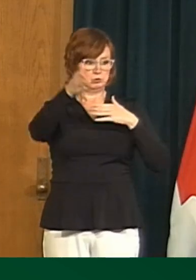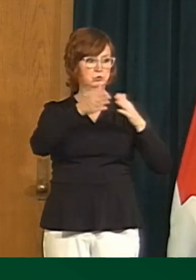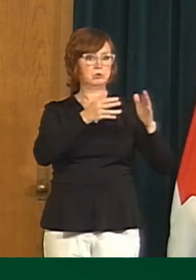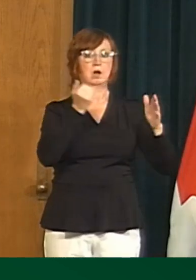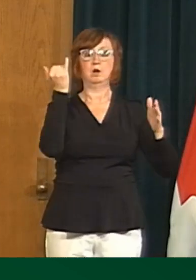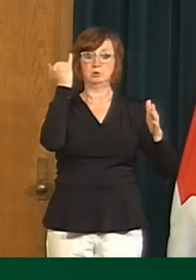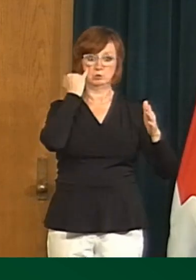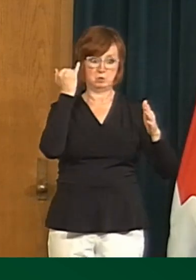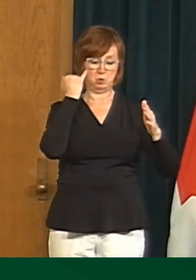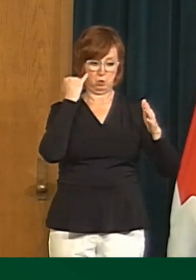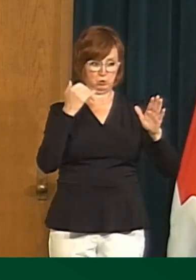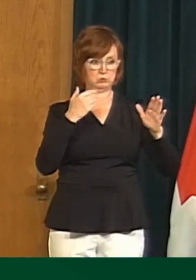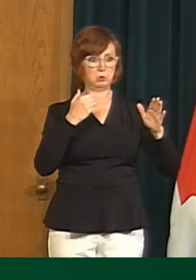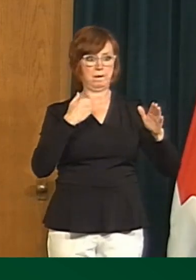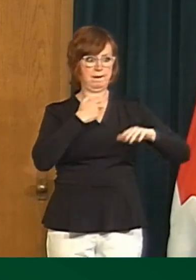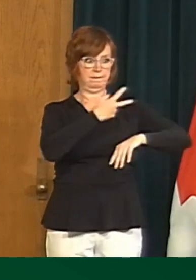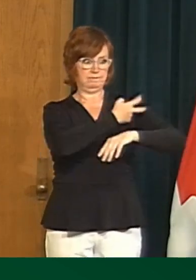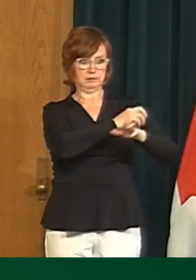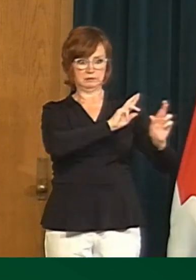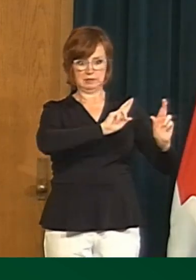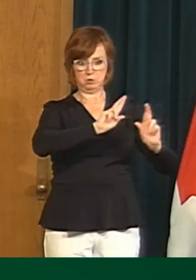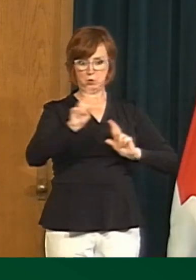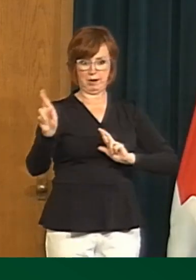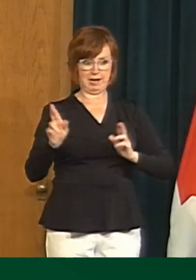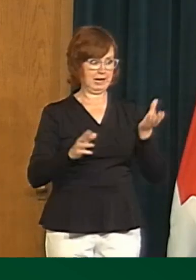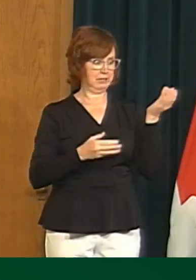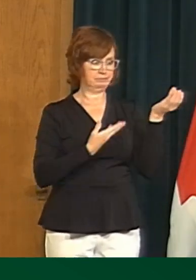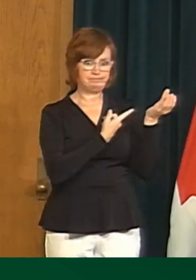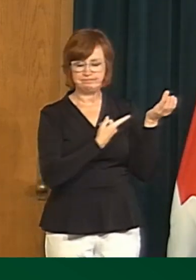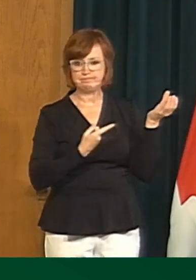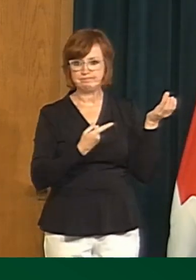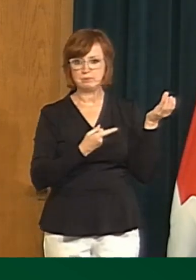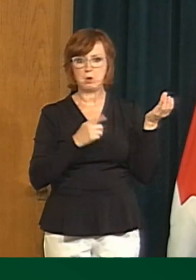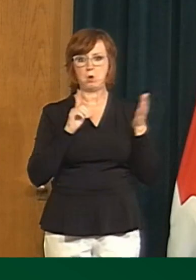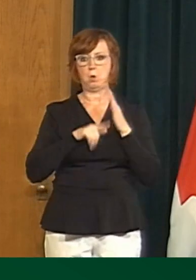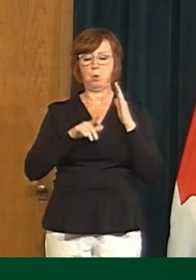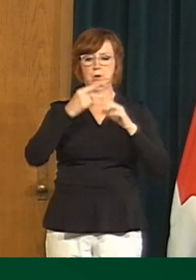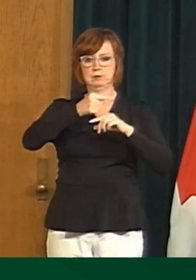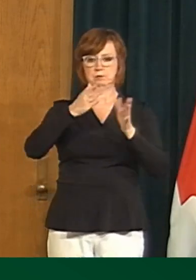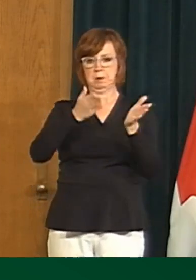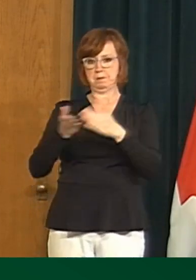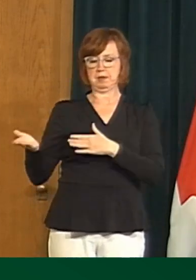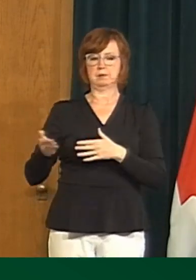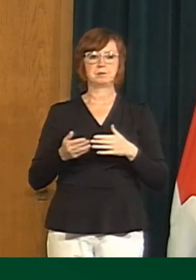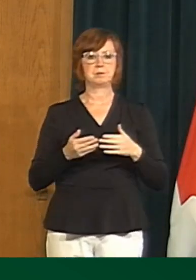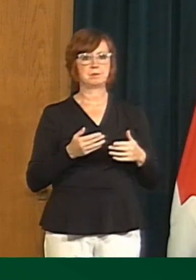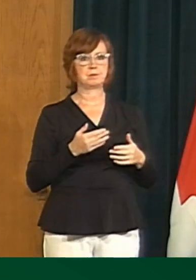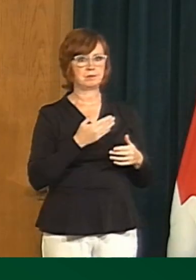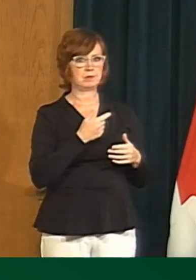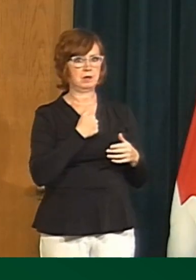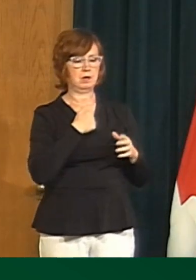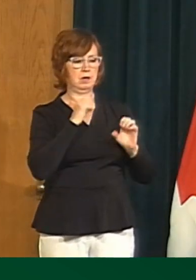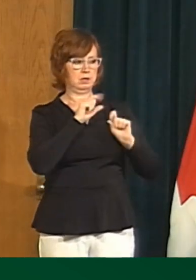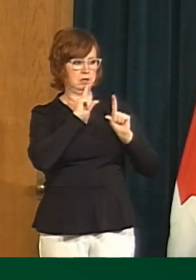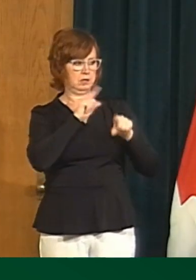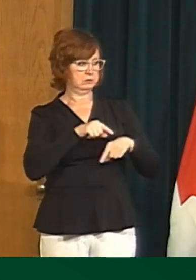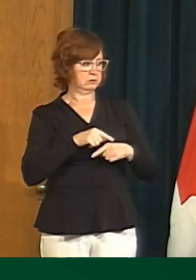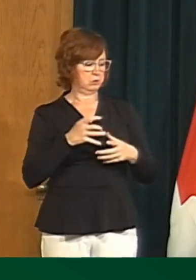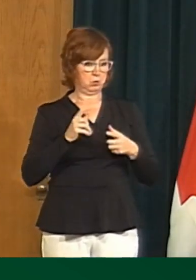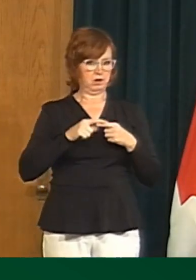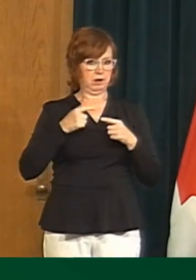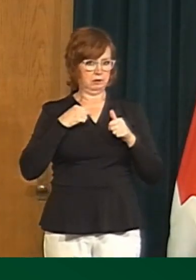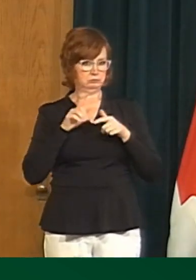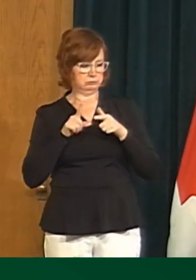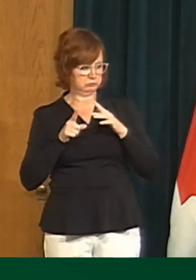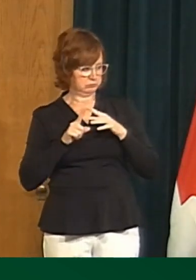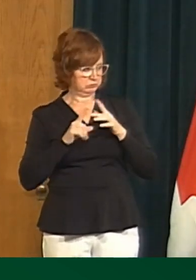candidate? What work's being done to prepare for that and to make sure we have access when it does happen? Well, we've advocated, I'll speak at a high level, Doctor, and if you want to add to it, but